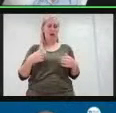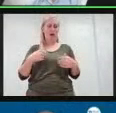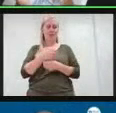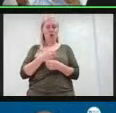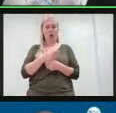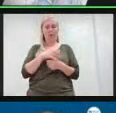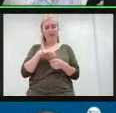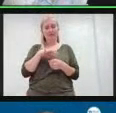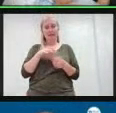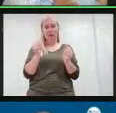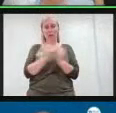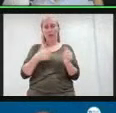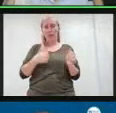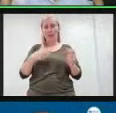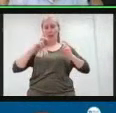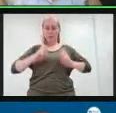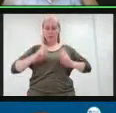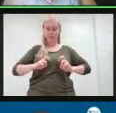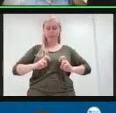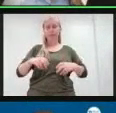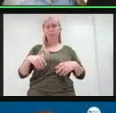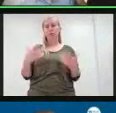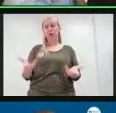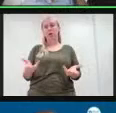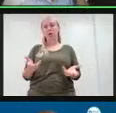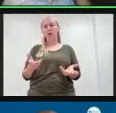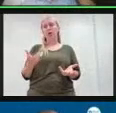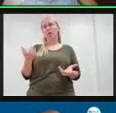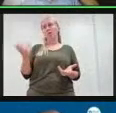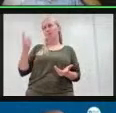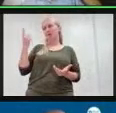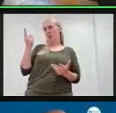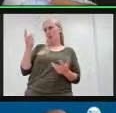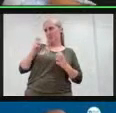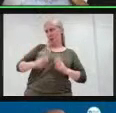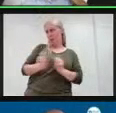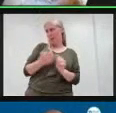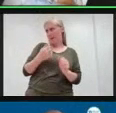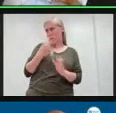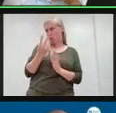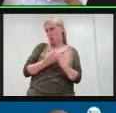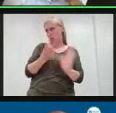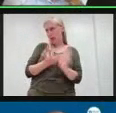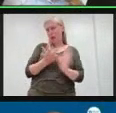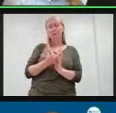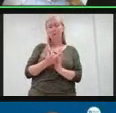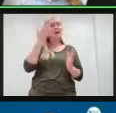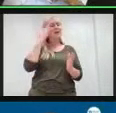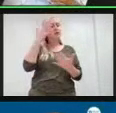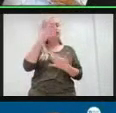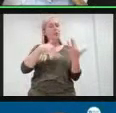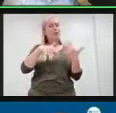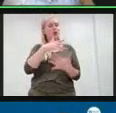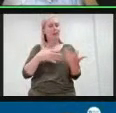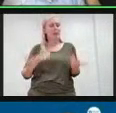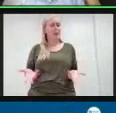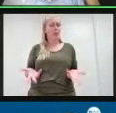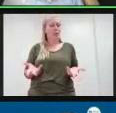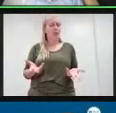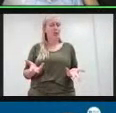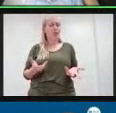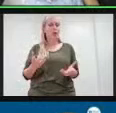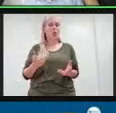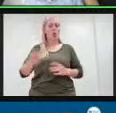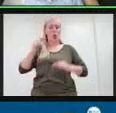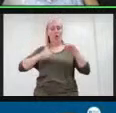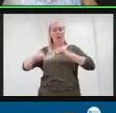me. Maria sat with me in the IQ box. We spent 2-3 hours. So get to know each other, because, you know, going back to